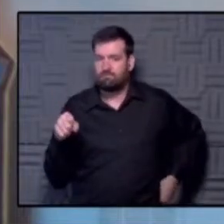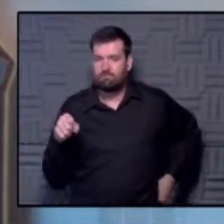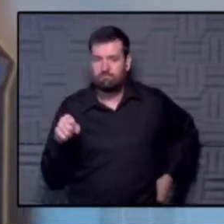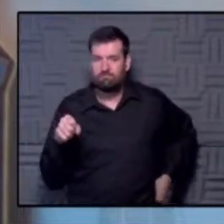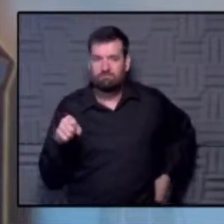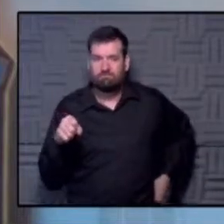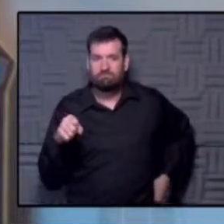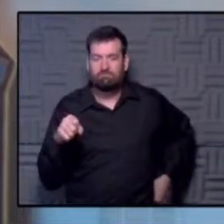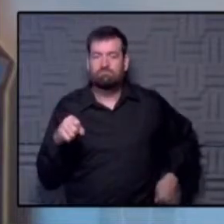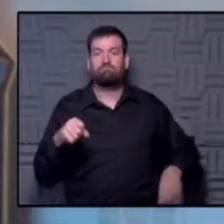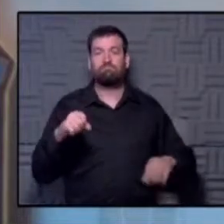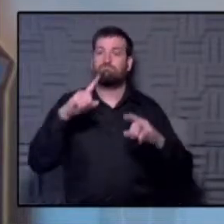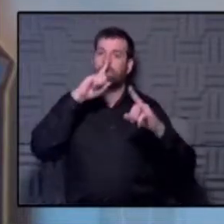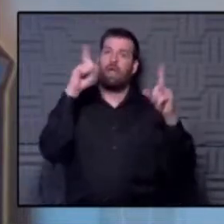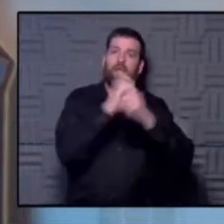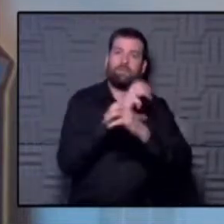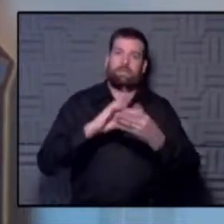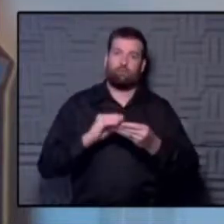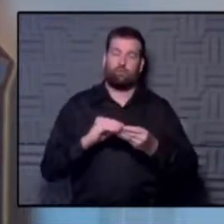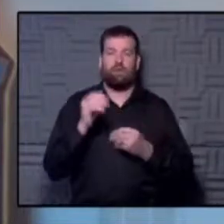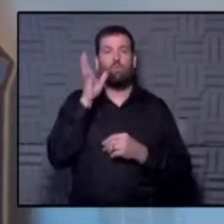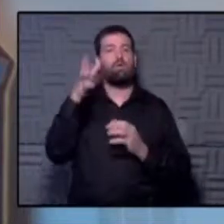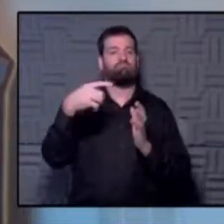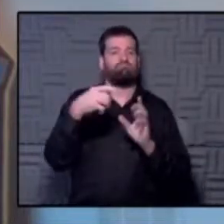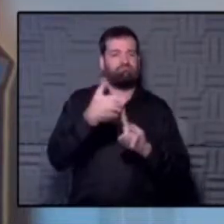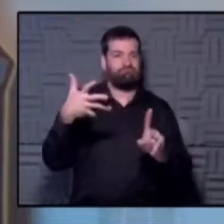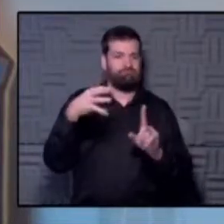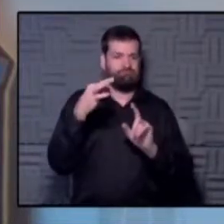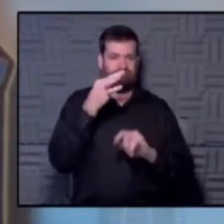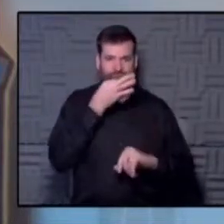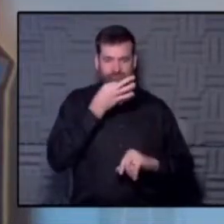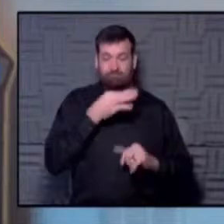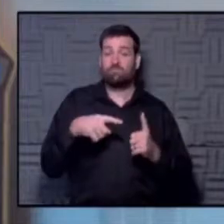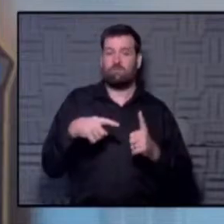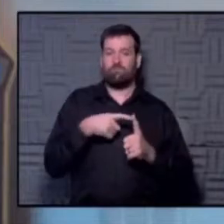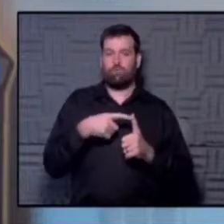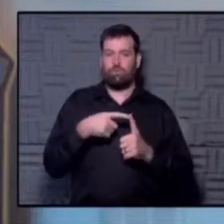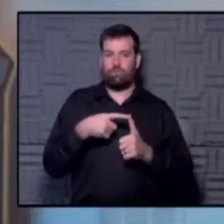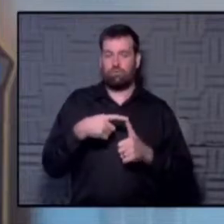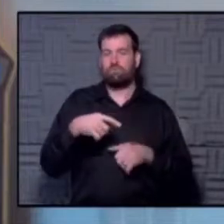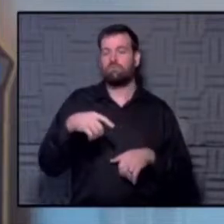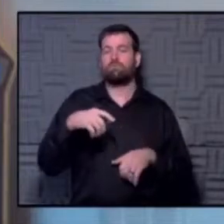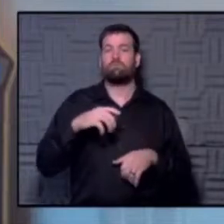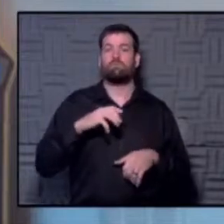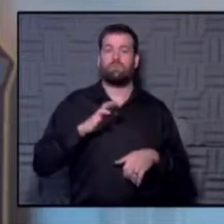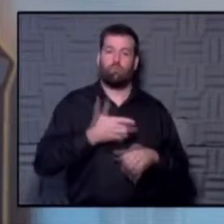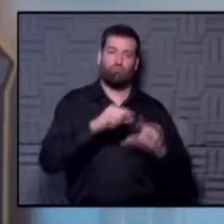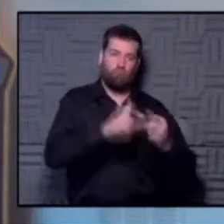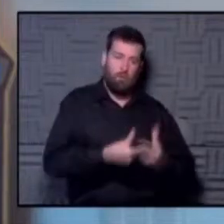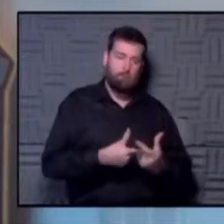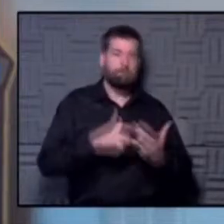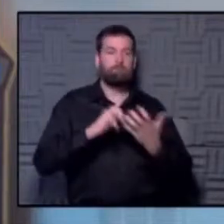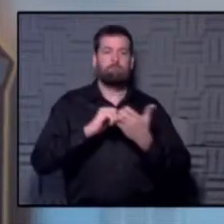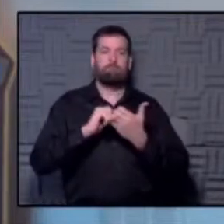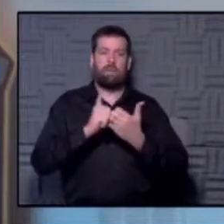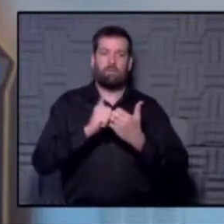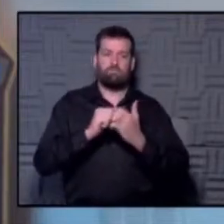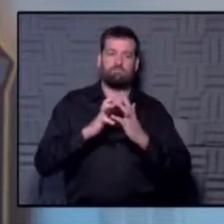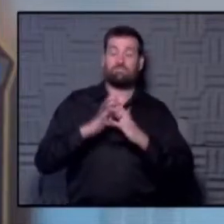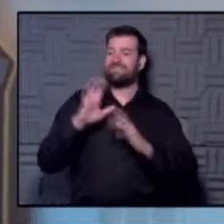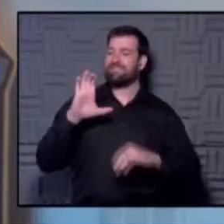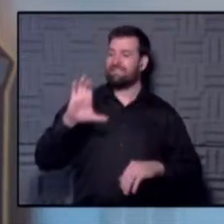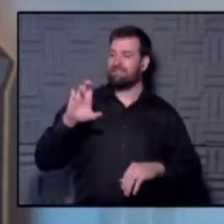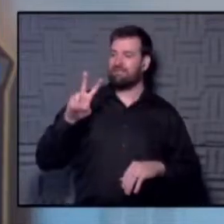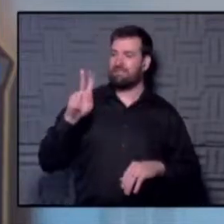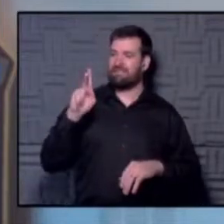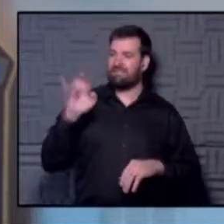we'll get to that in a few minutes. To start with, let me talk a little bit about our group and how we formed. So CV Key